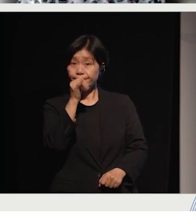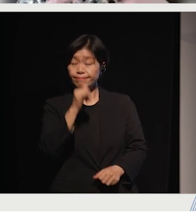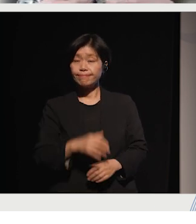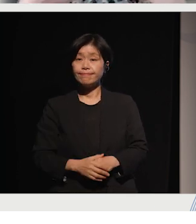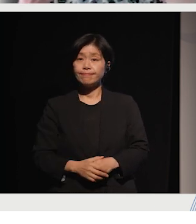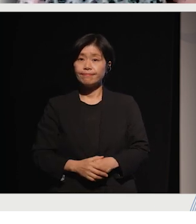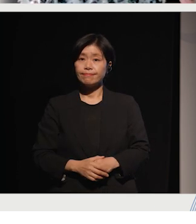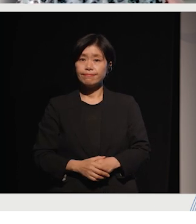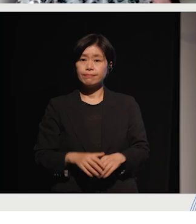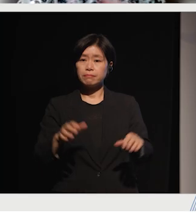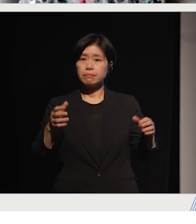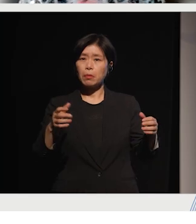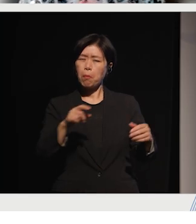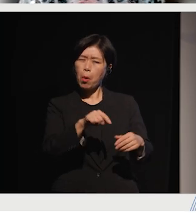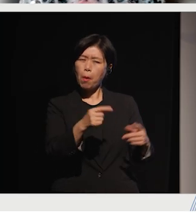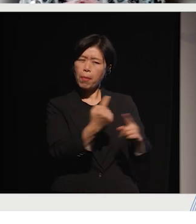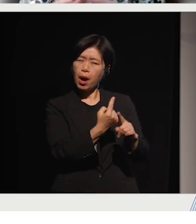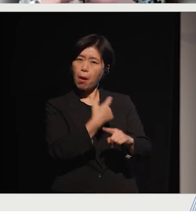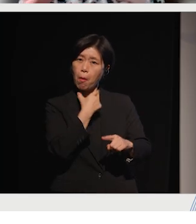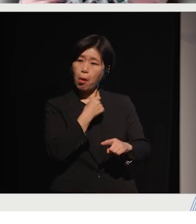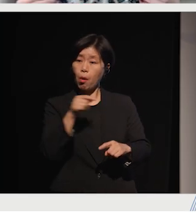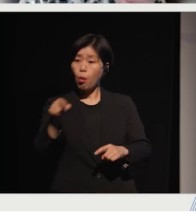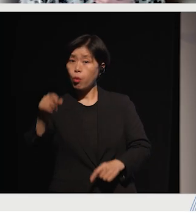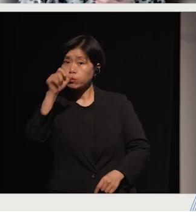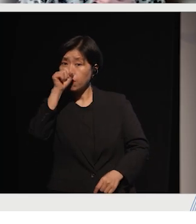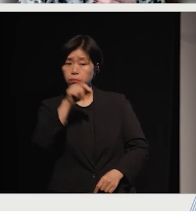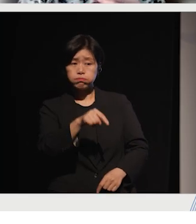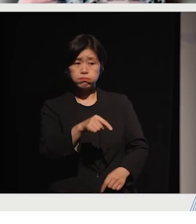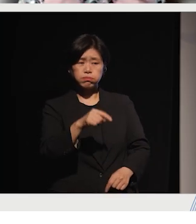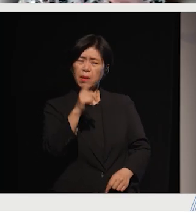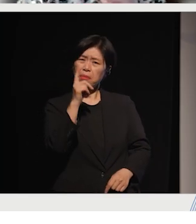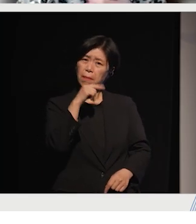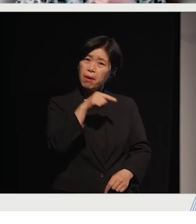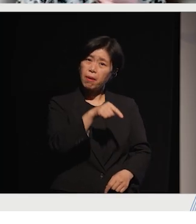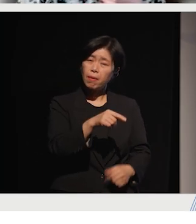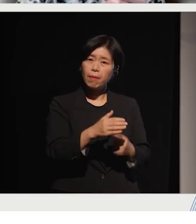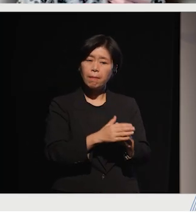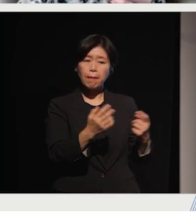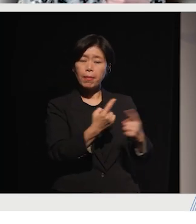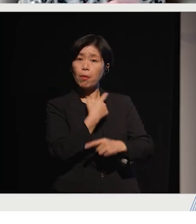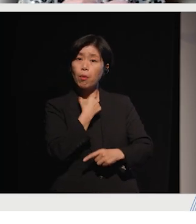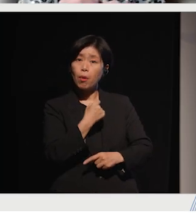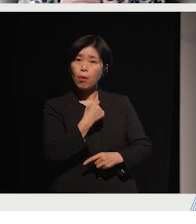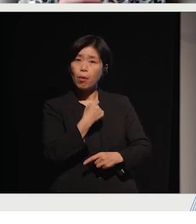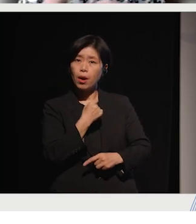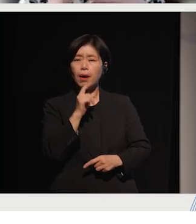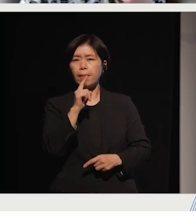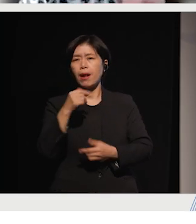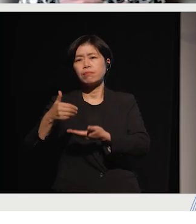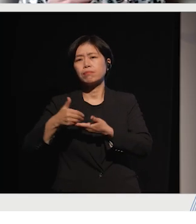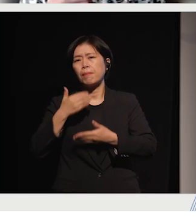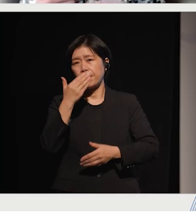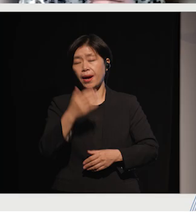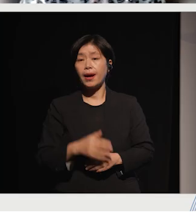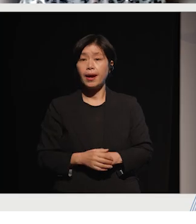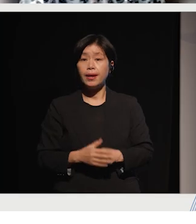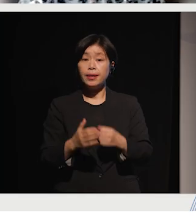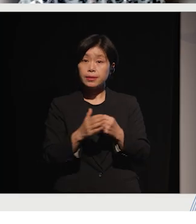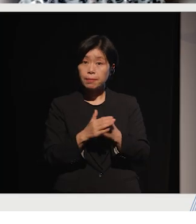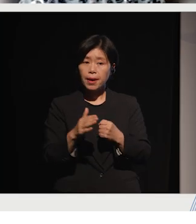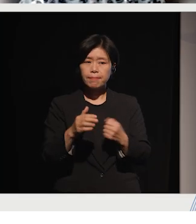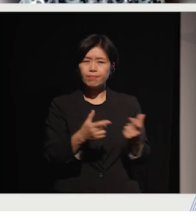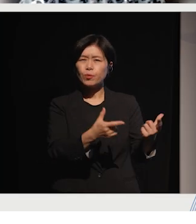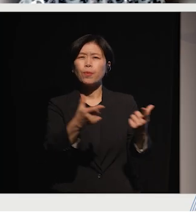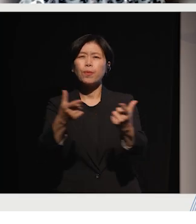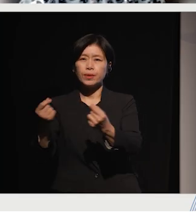expect. And that's, again, where we have to set that standard with our museum colleagues to try and create some type